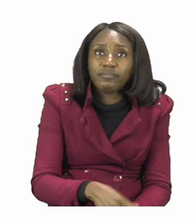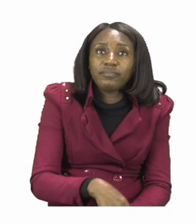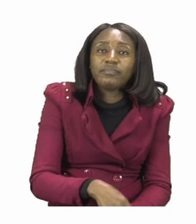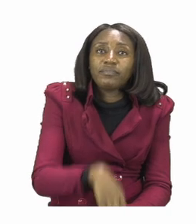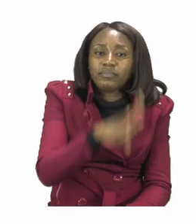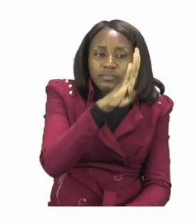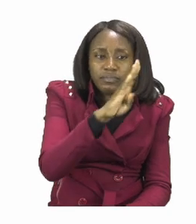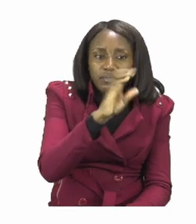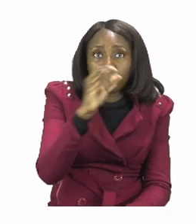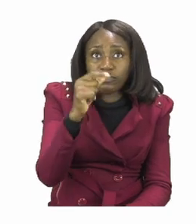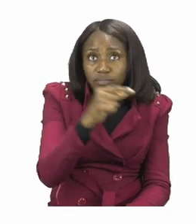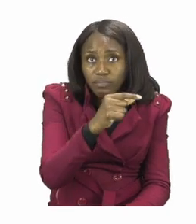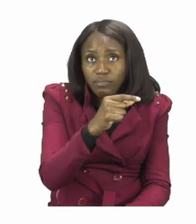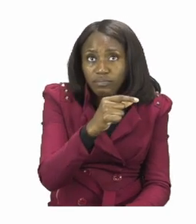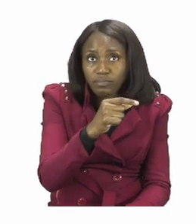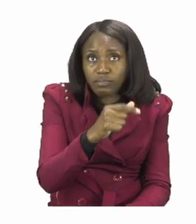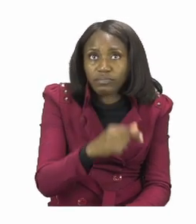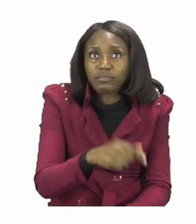bog,